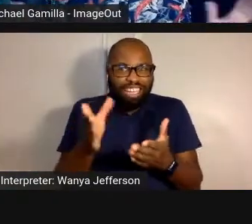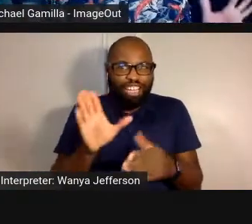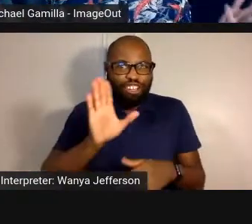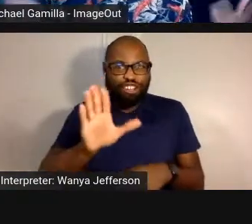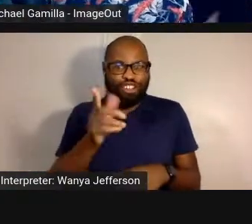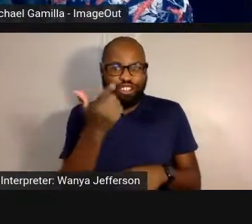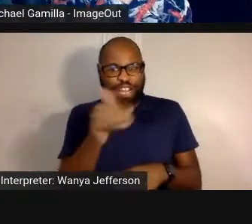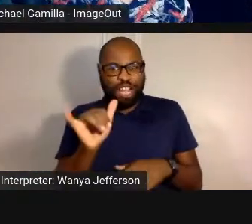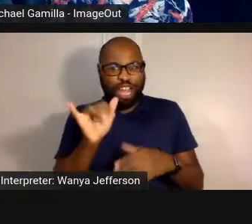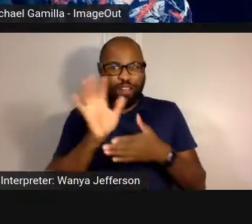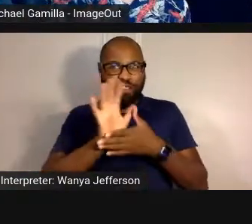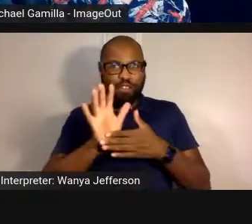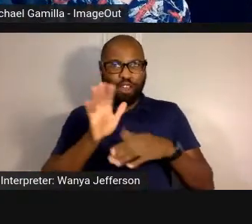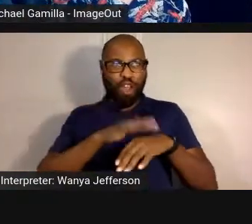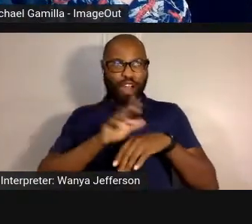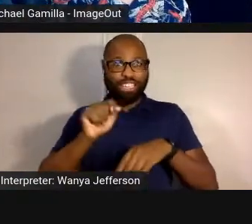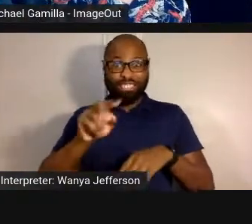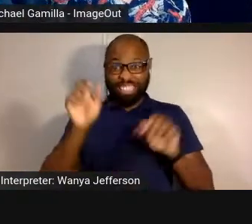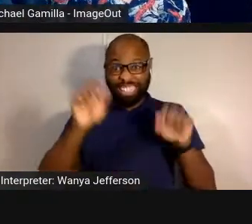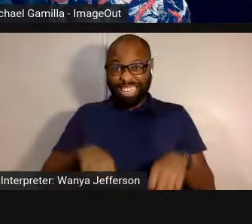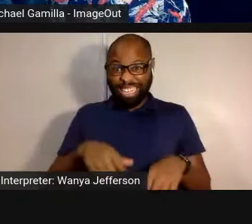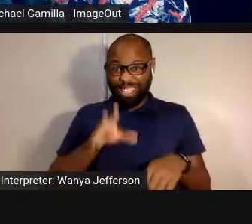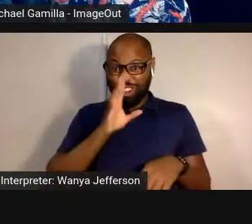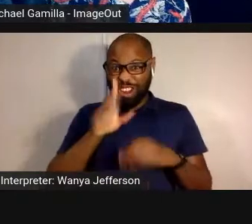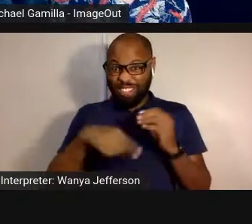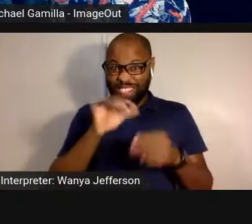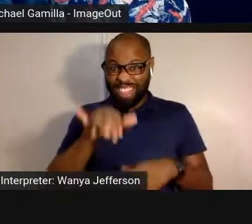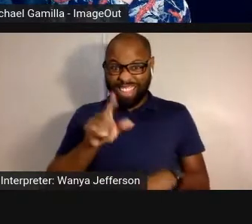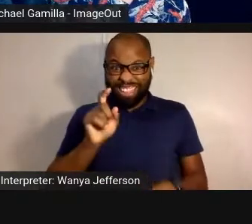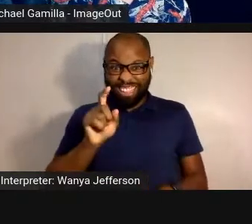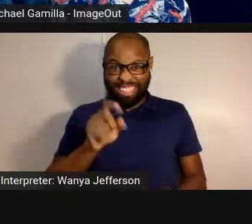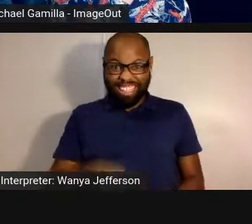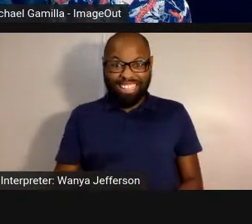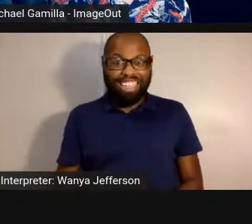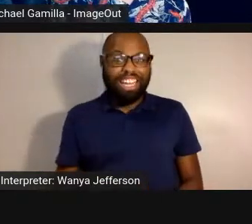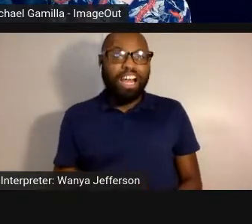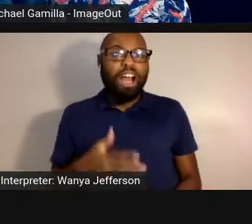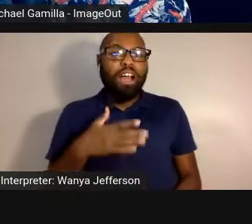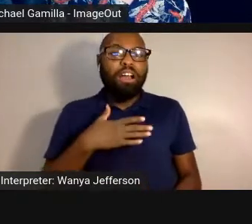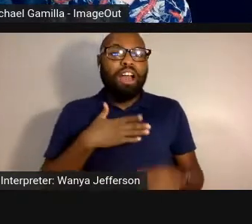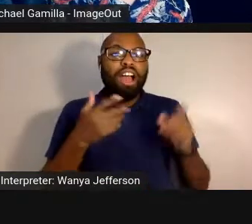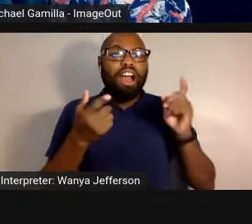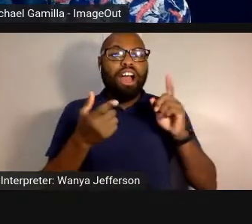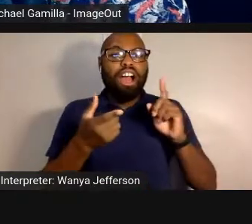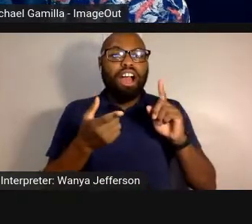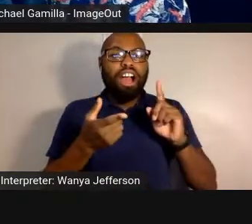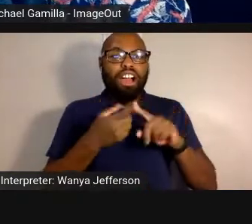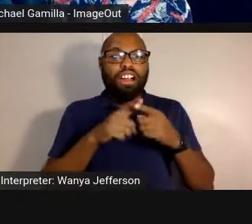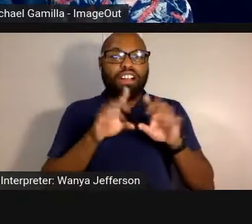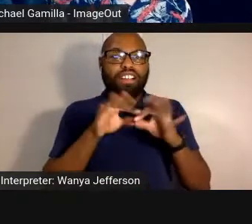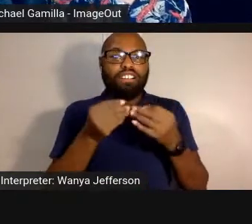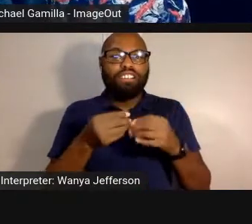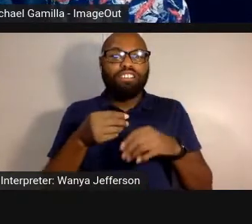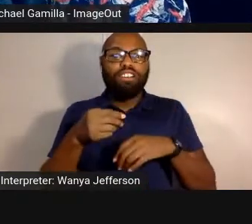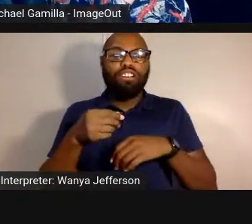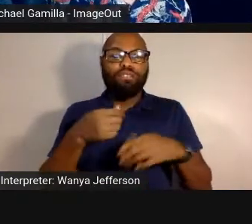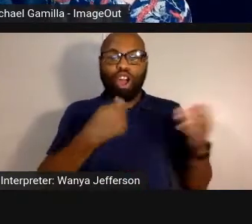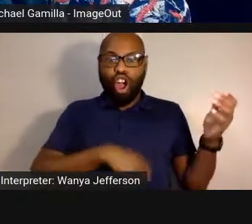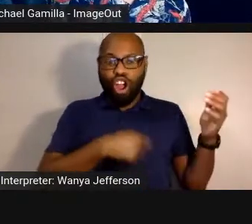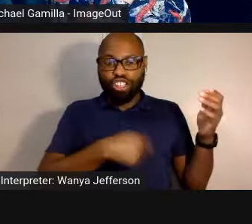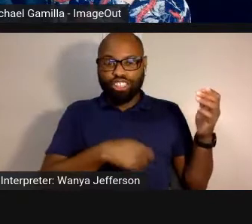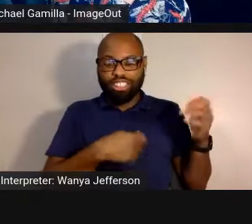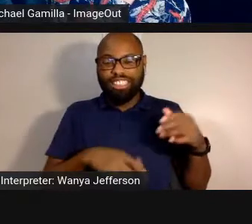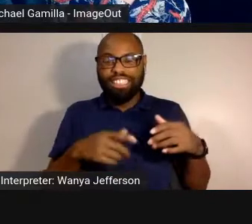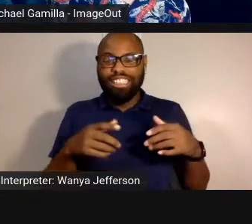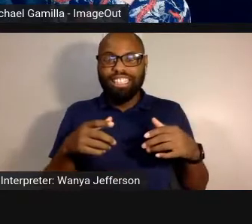TV? Well, can you talk about that? My family lives in Argentina, so they couldn't see it. We need a way to have